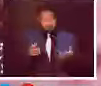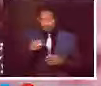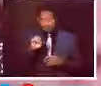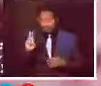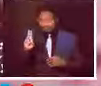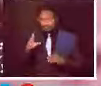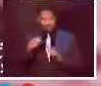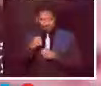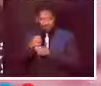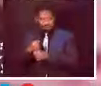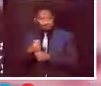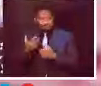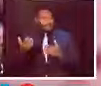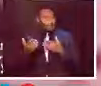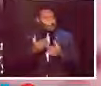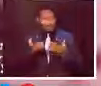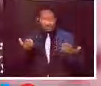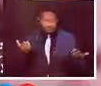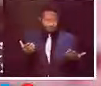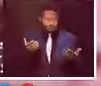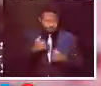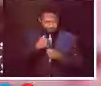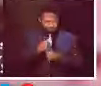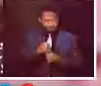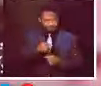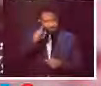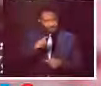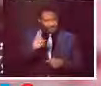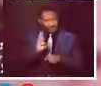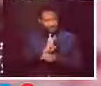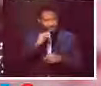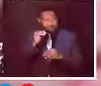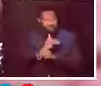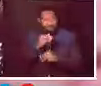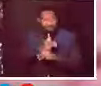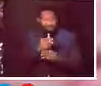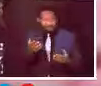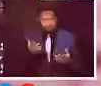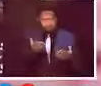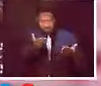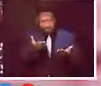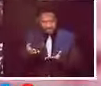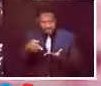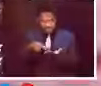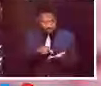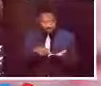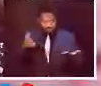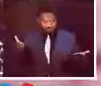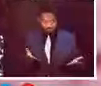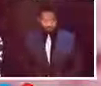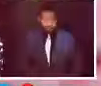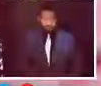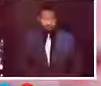delegation, every single delegation, let us apply the formula. Let's lay the report. We